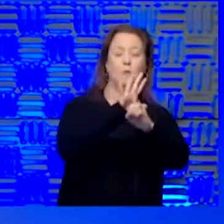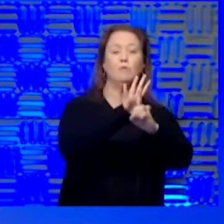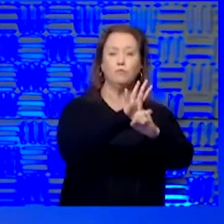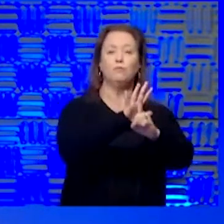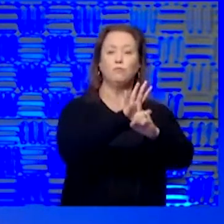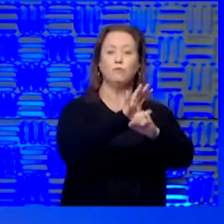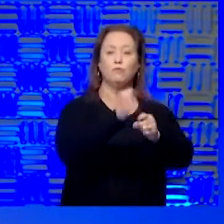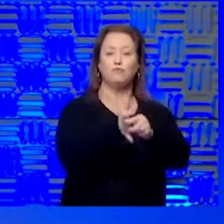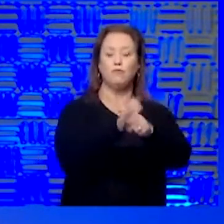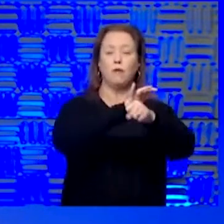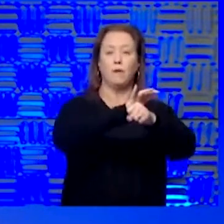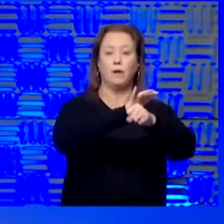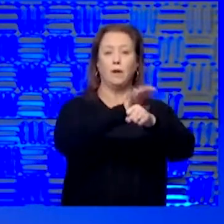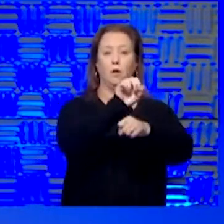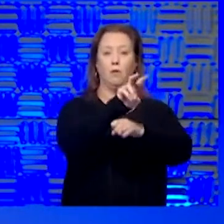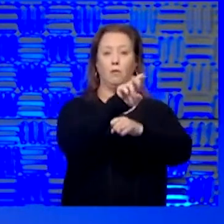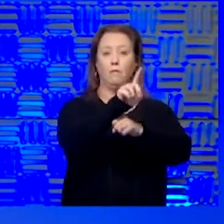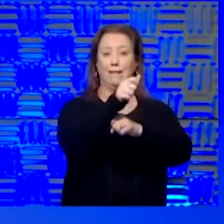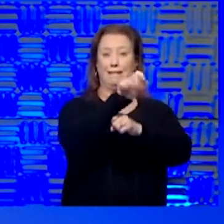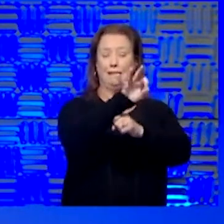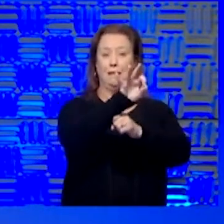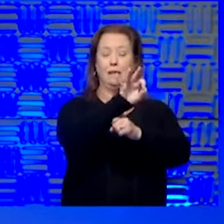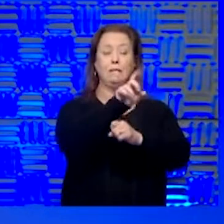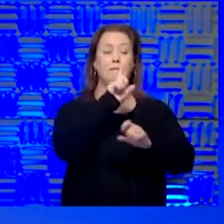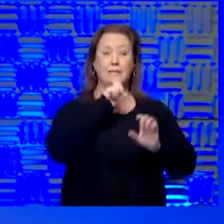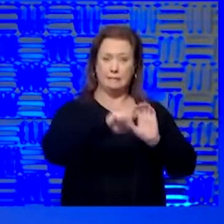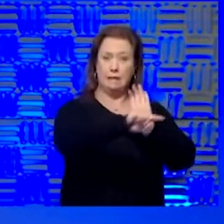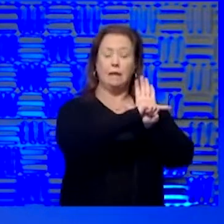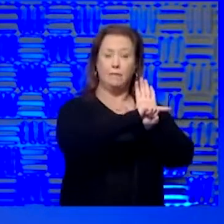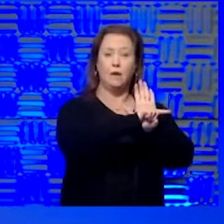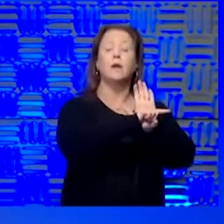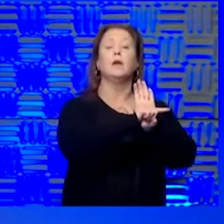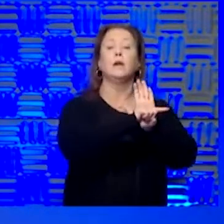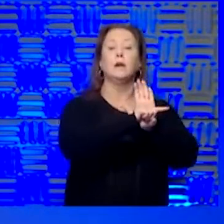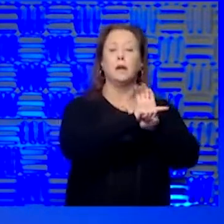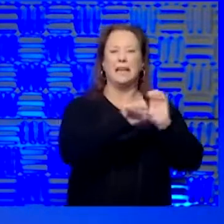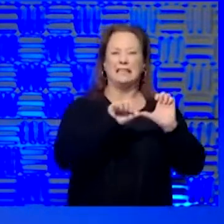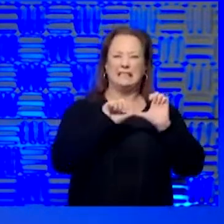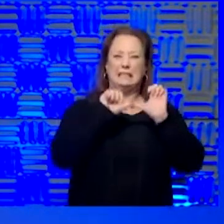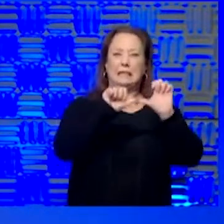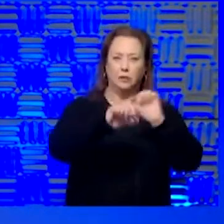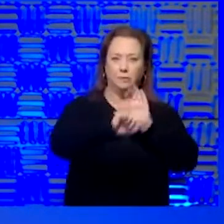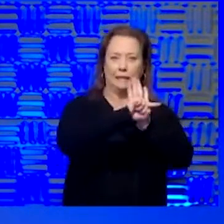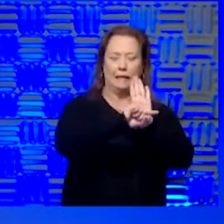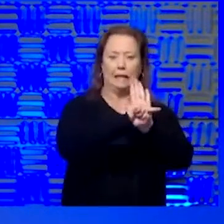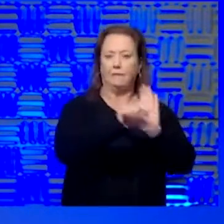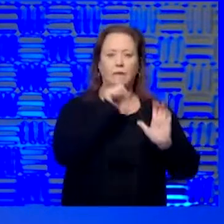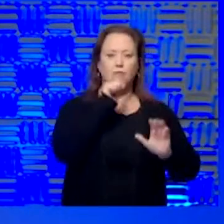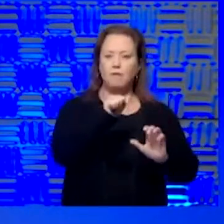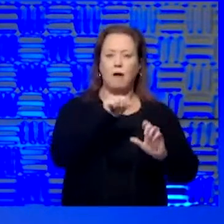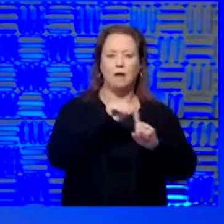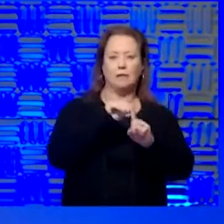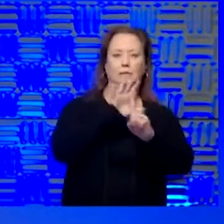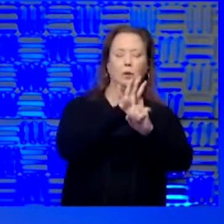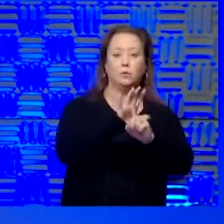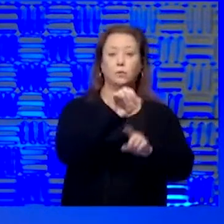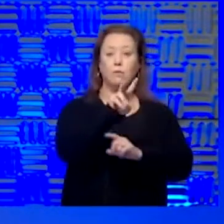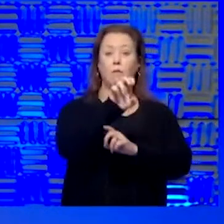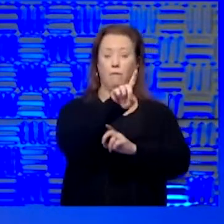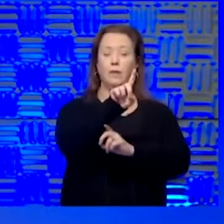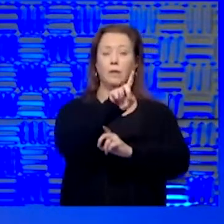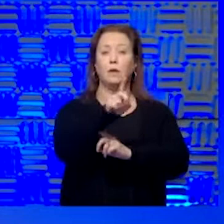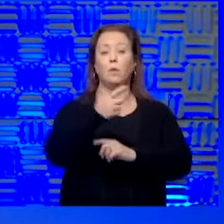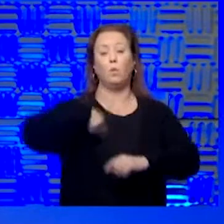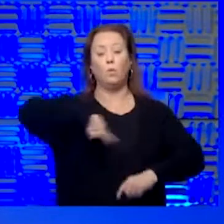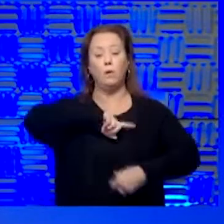to coronavirus or COVID-19. And if it's negative, that you truly have not had exposure to COVID. So we are working